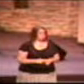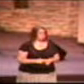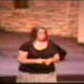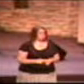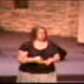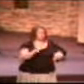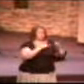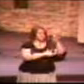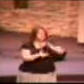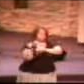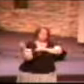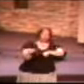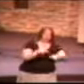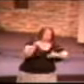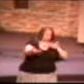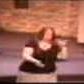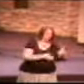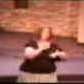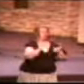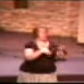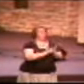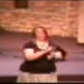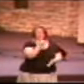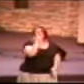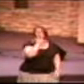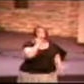Jesus came and invited all the wrong people